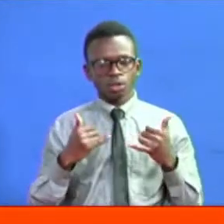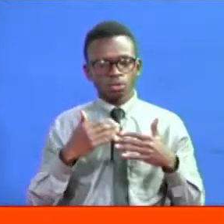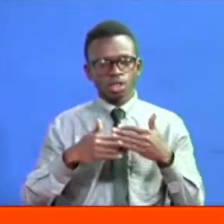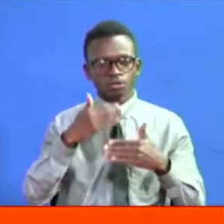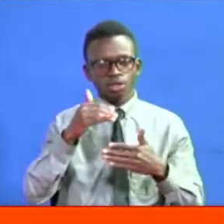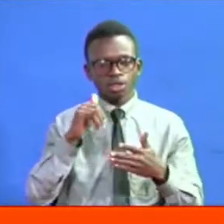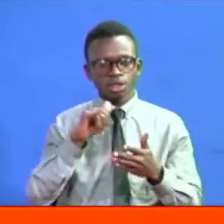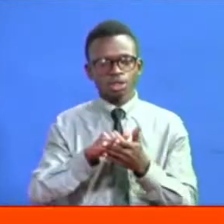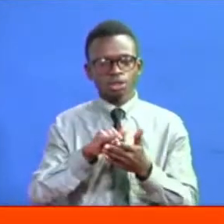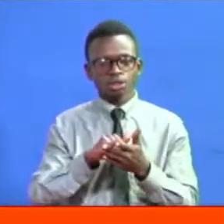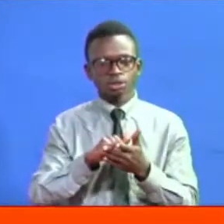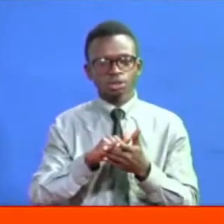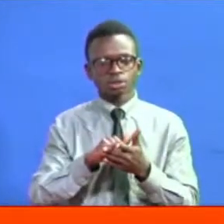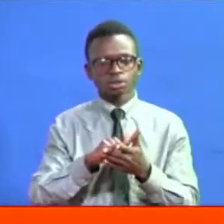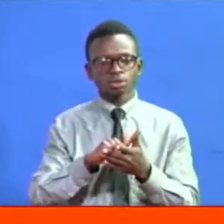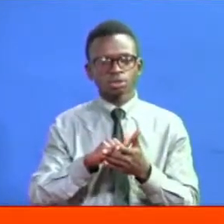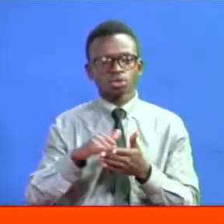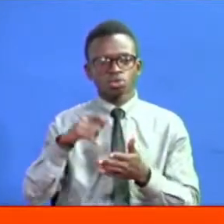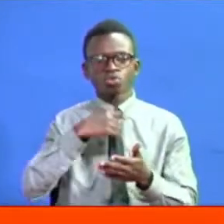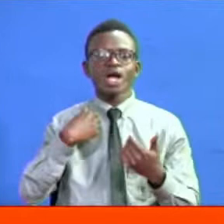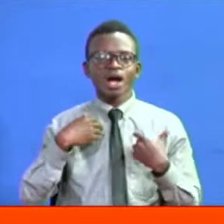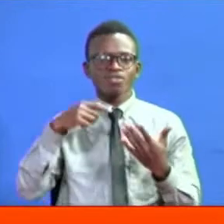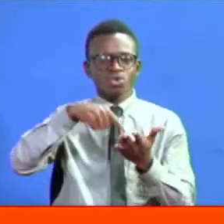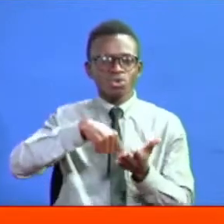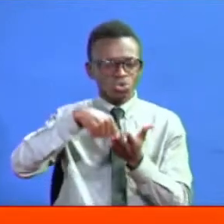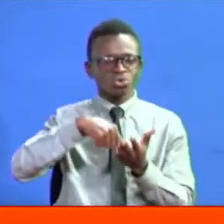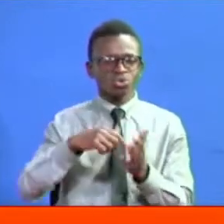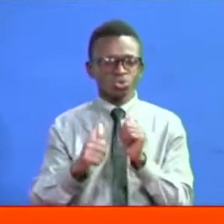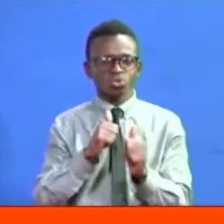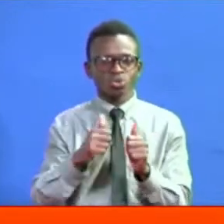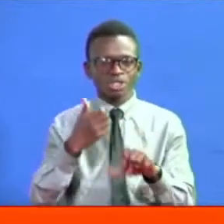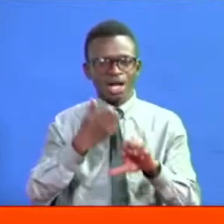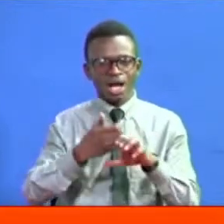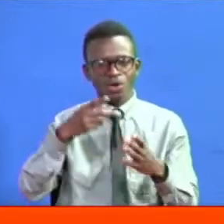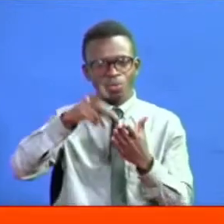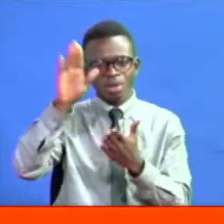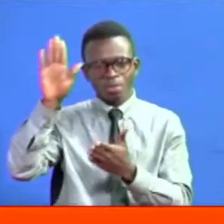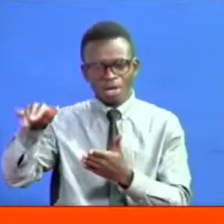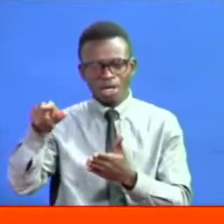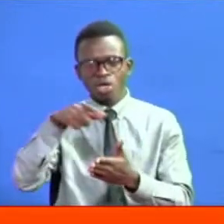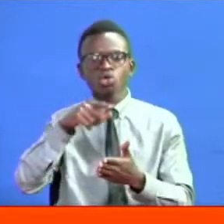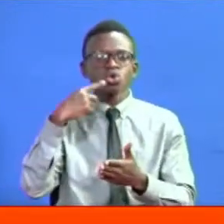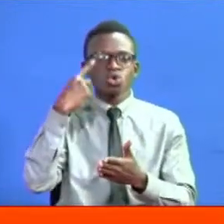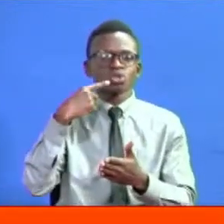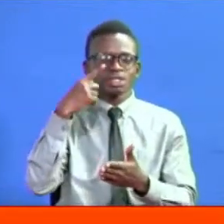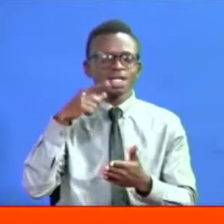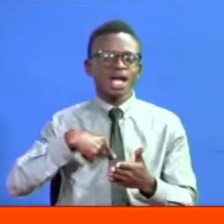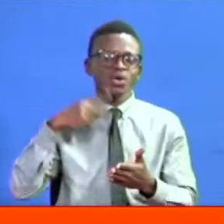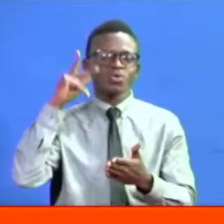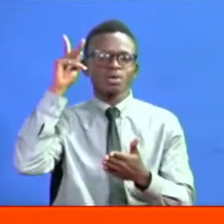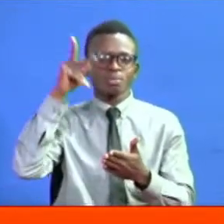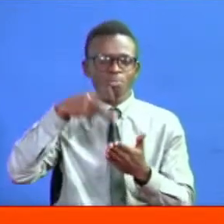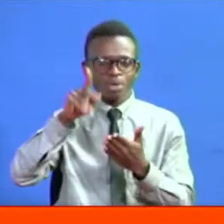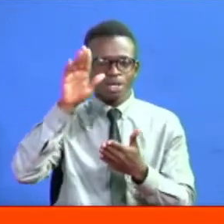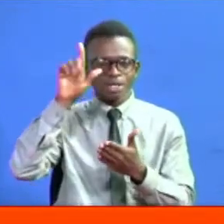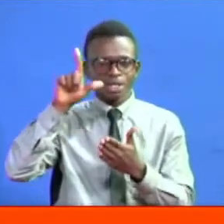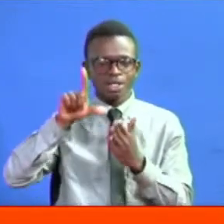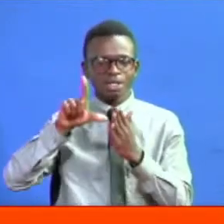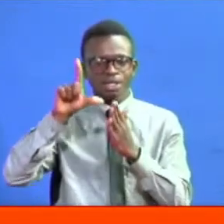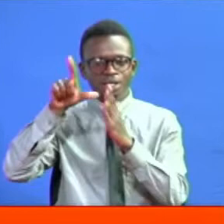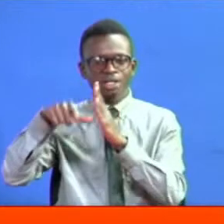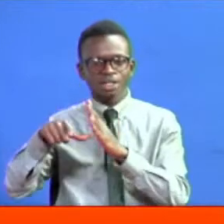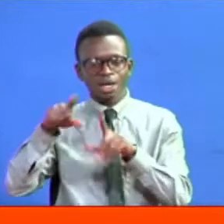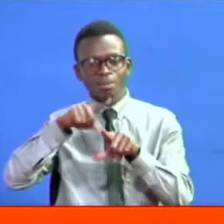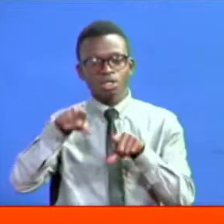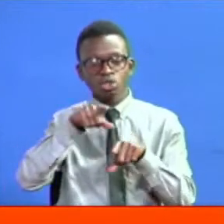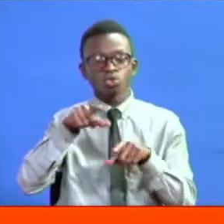You build up a lot of debt, and it's difficult to pay it back. So you keep saying you pay later, but you end up repaying the debt